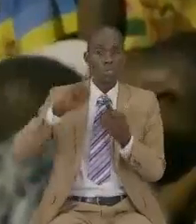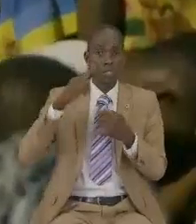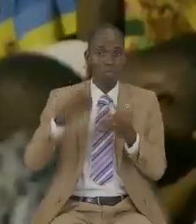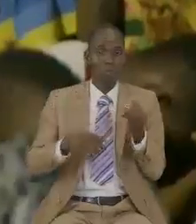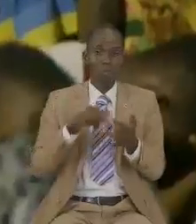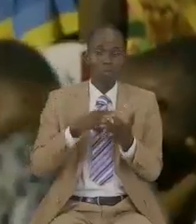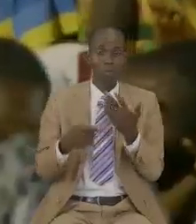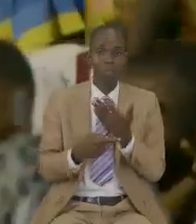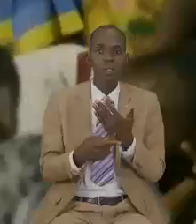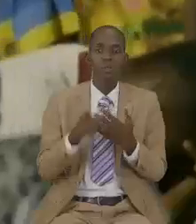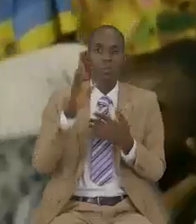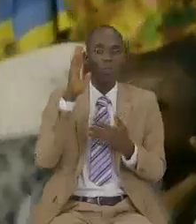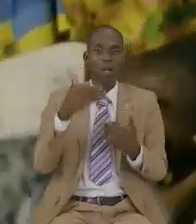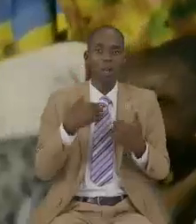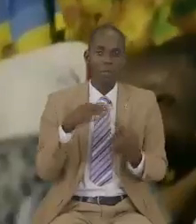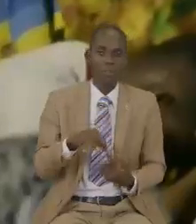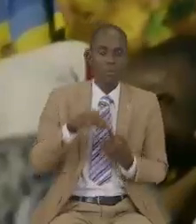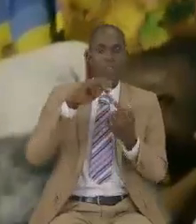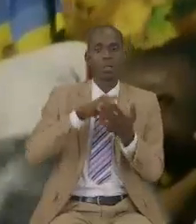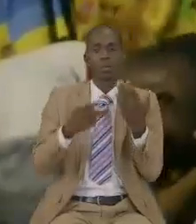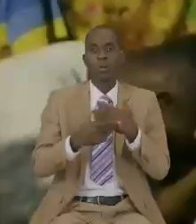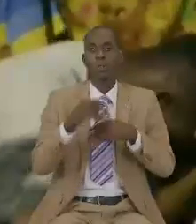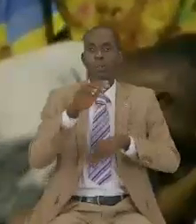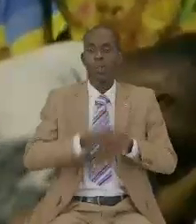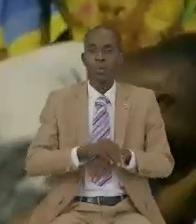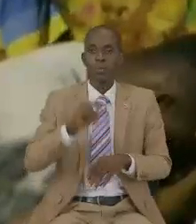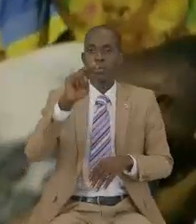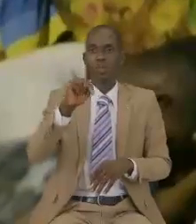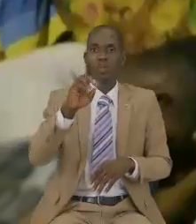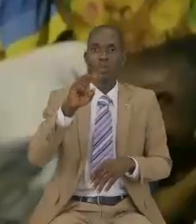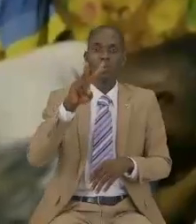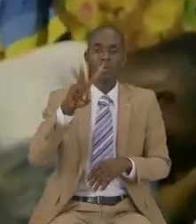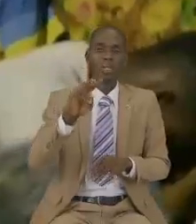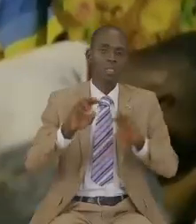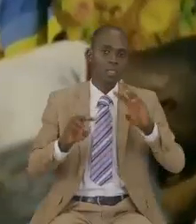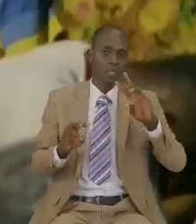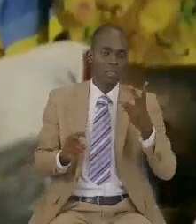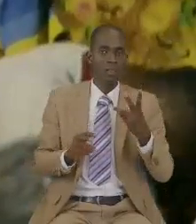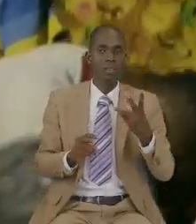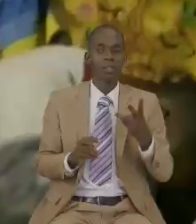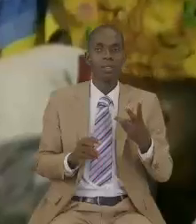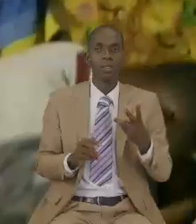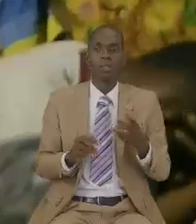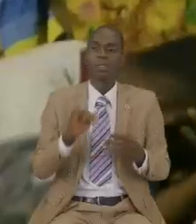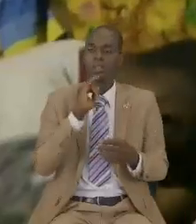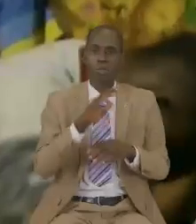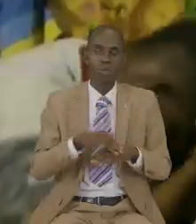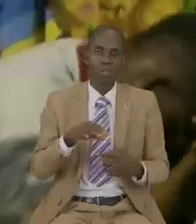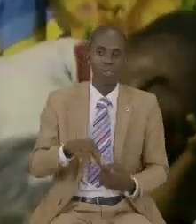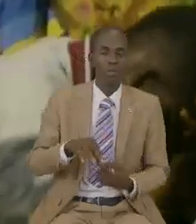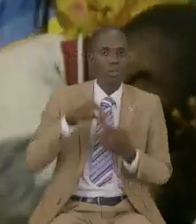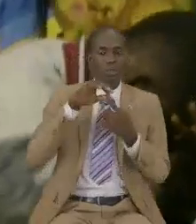to you. Our pastor will be delighted to have you join this special banquet. Thank you very